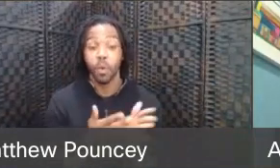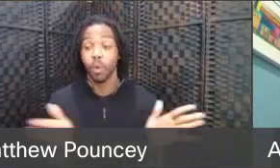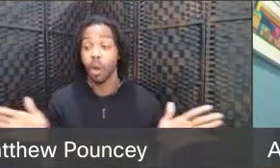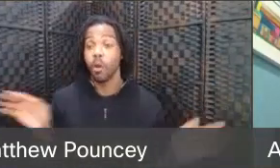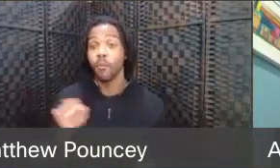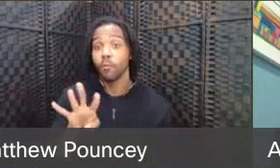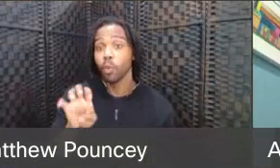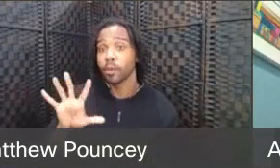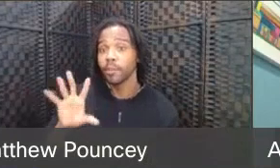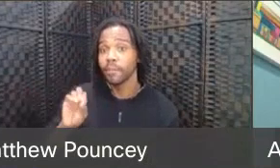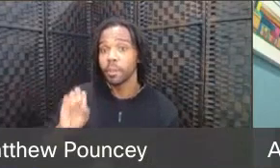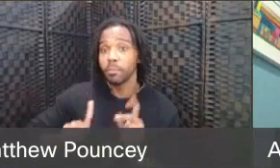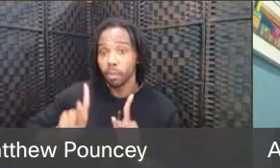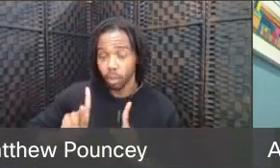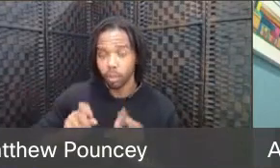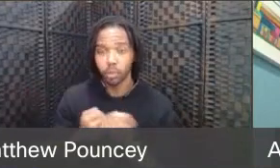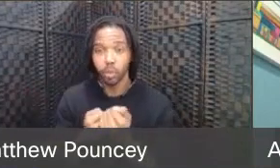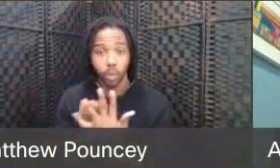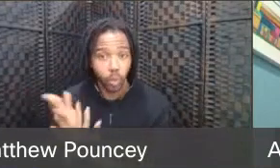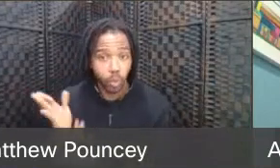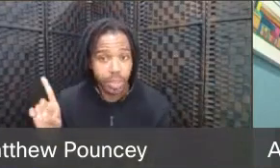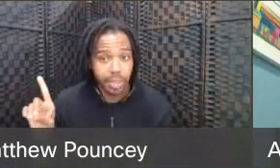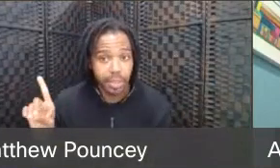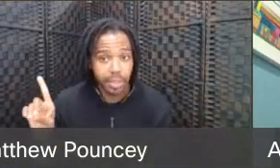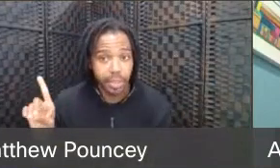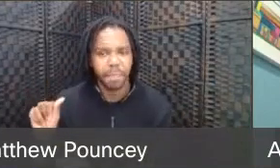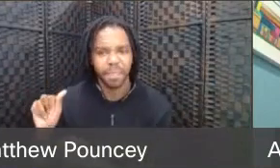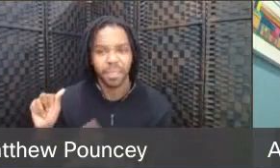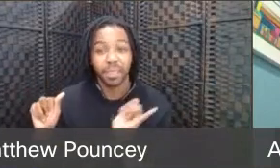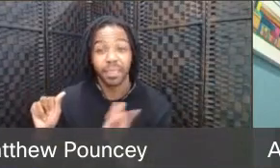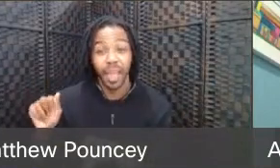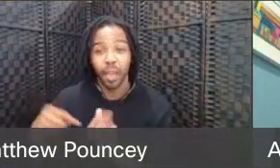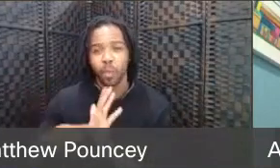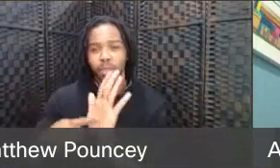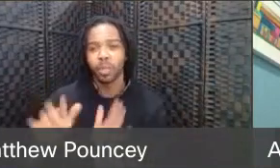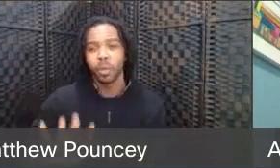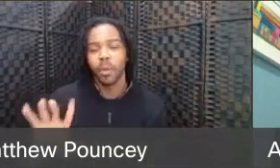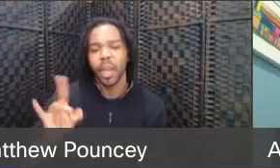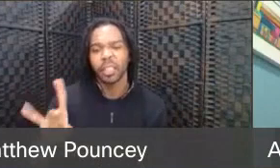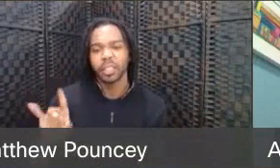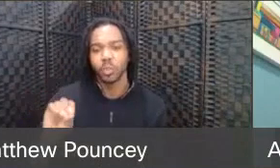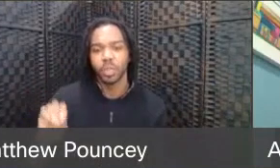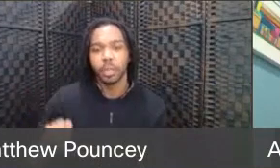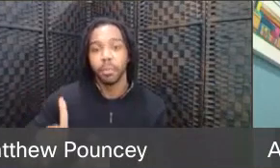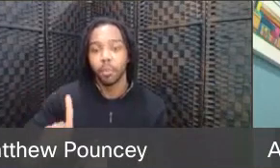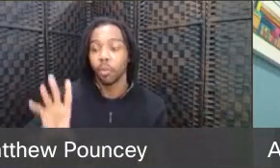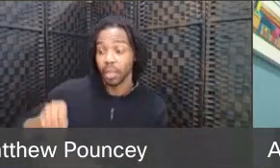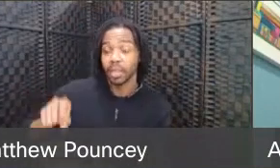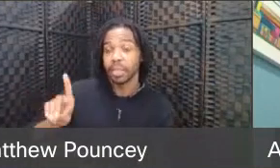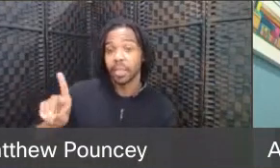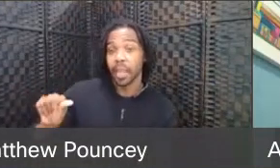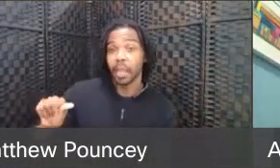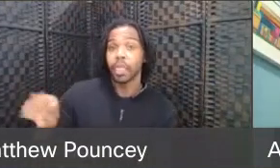people supported by DDA represent about 18% of people supported by DDA who have contracted